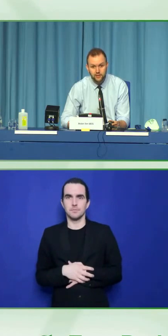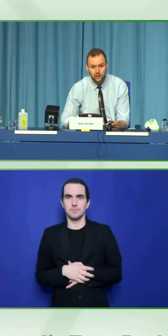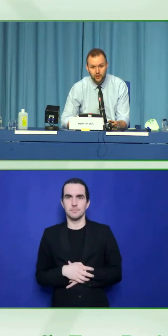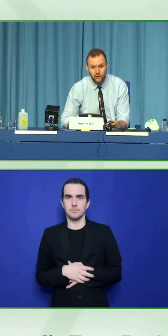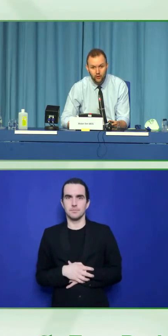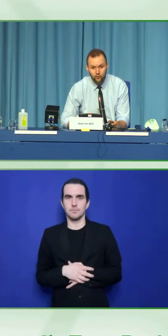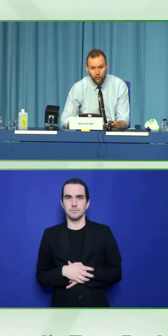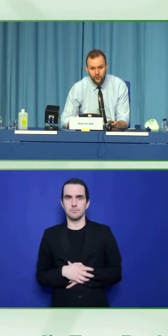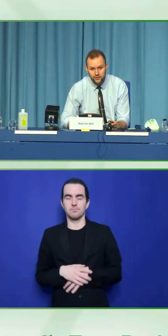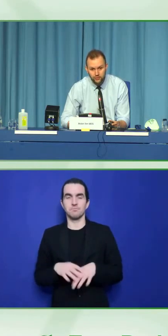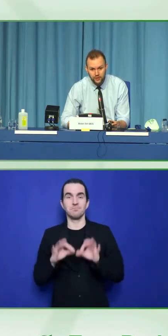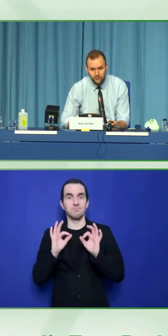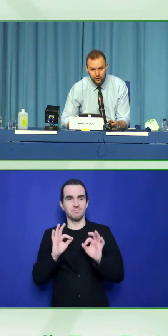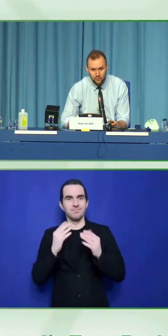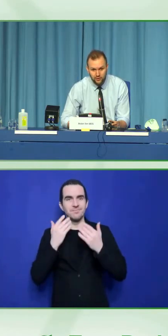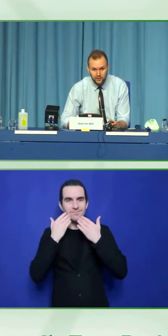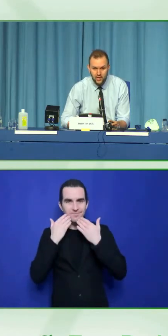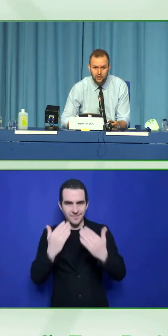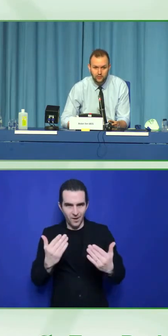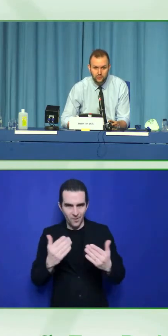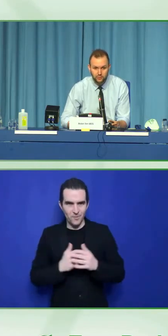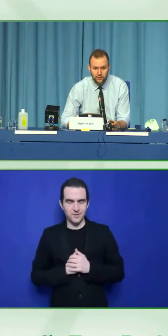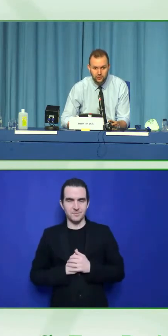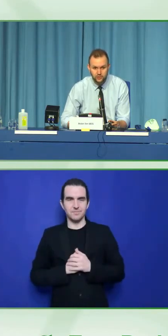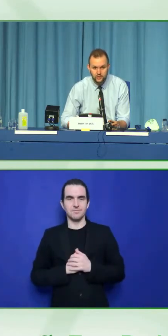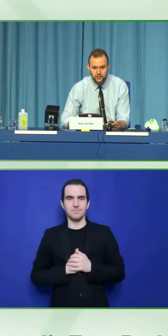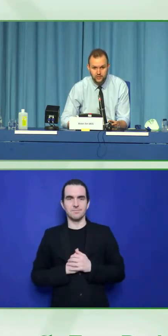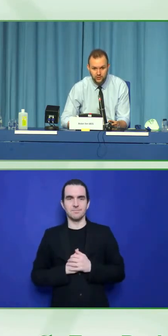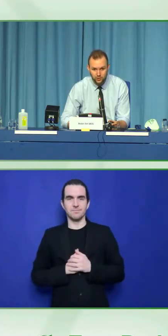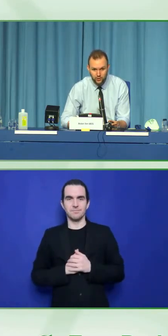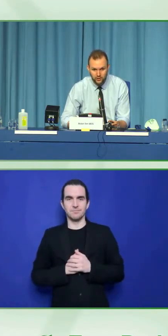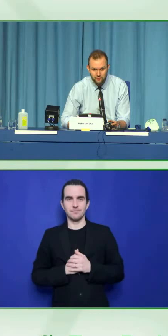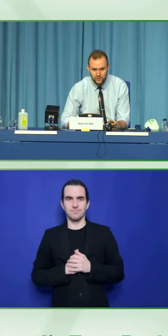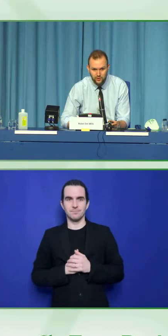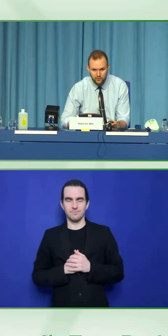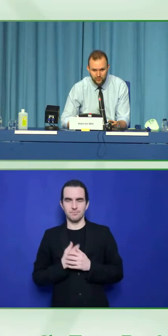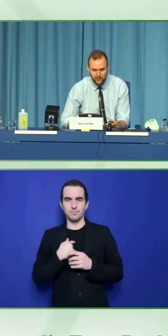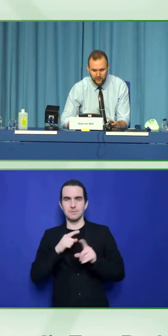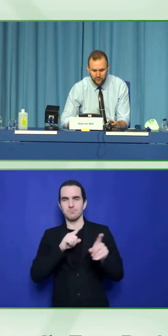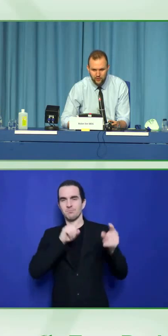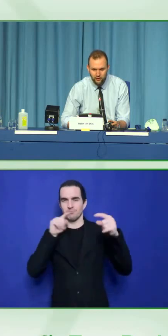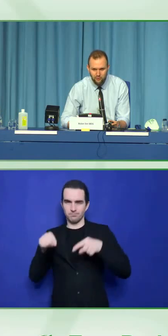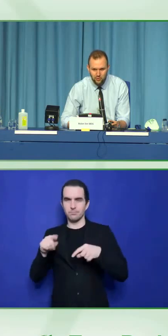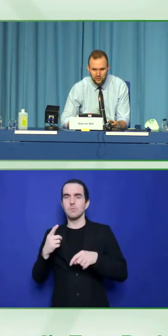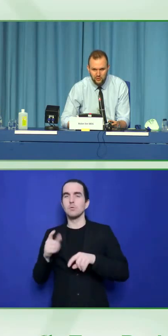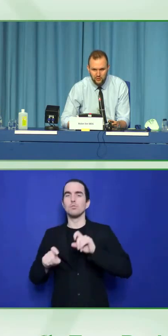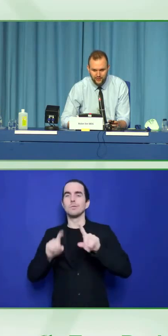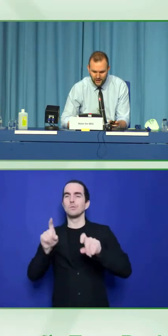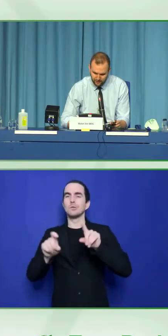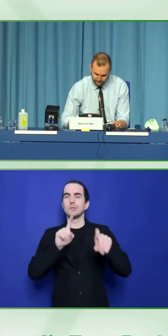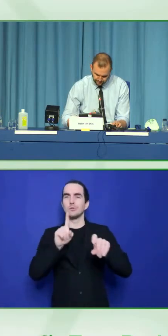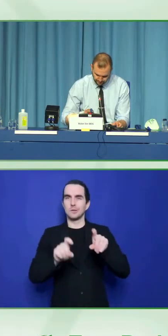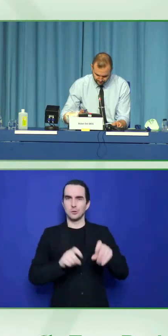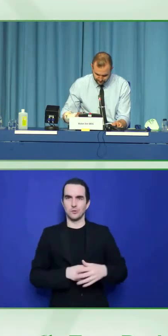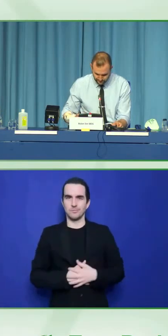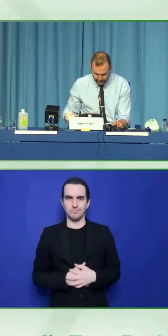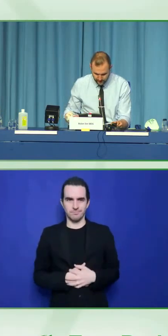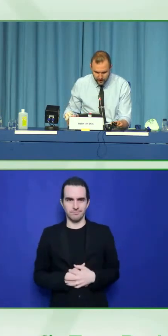next steps are for this great framework and how potential cities can join. So we look forward to doing